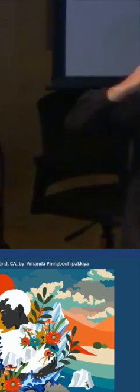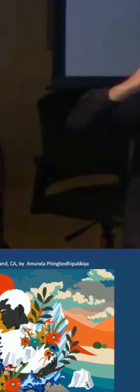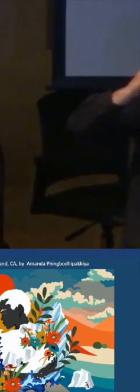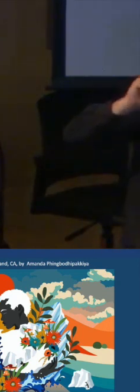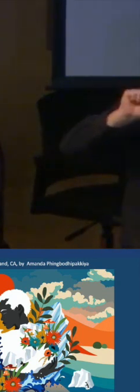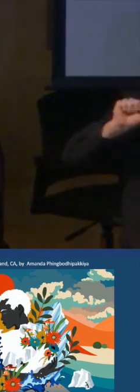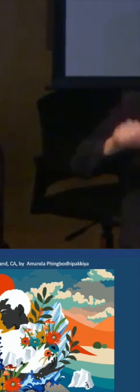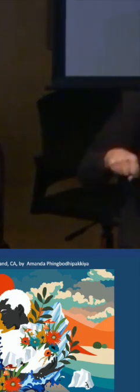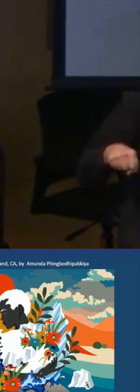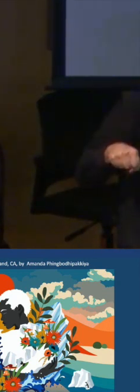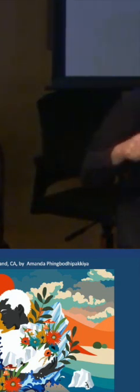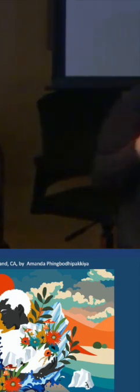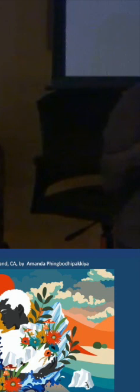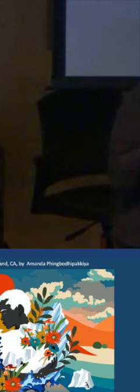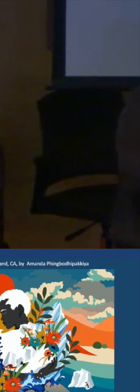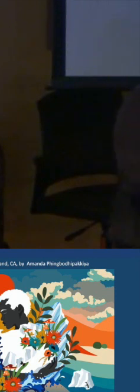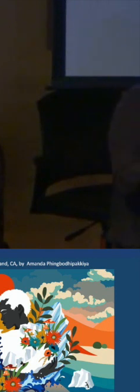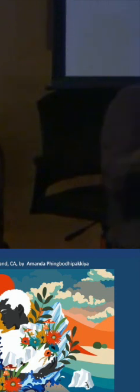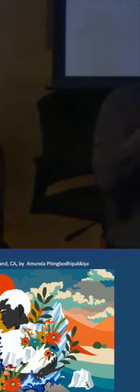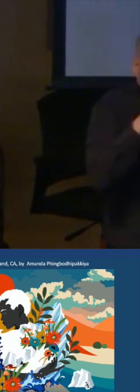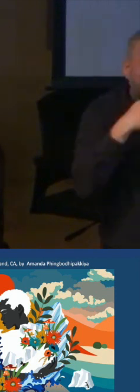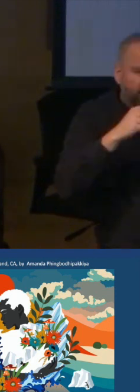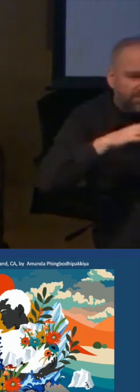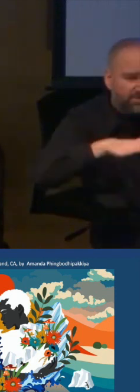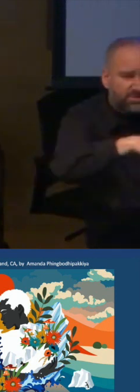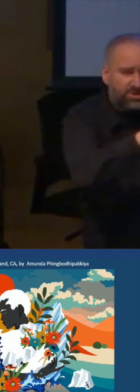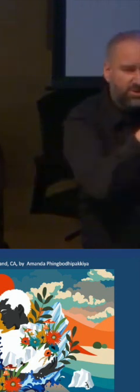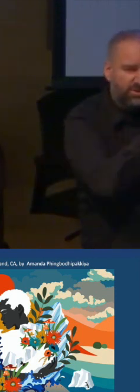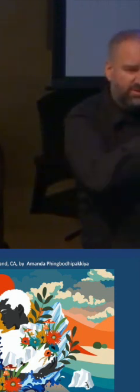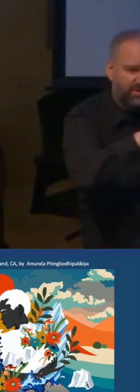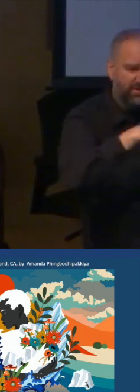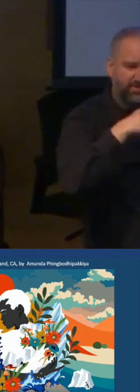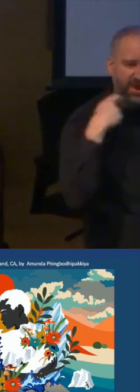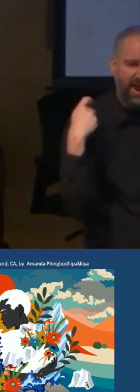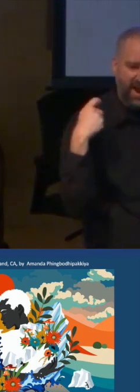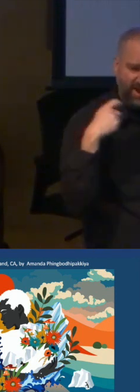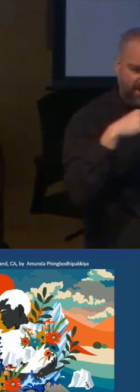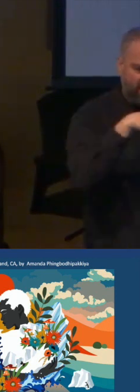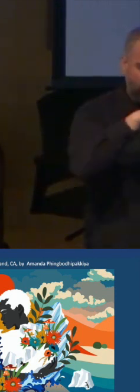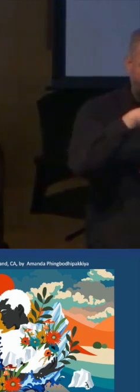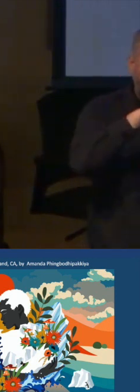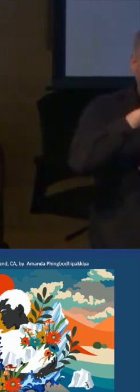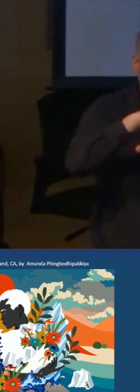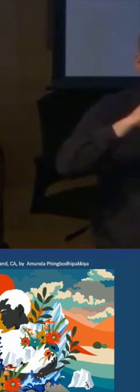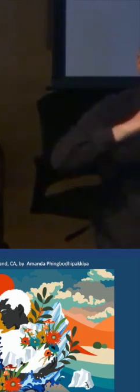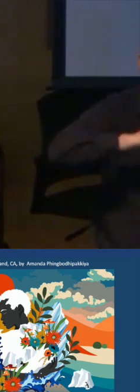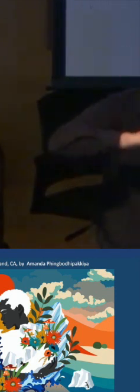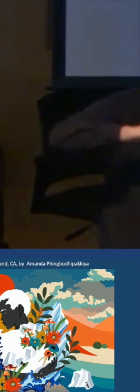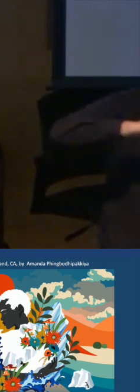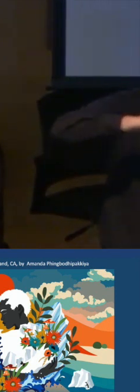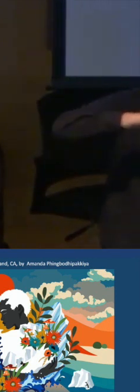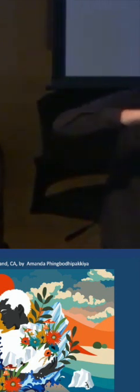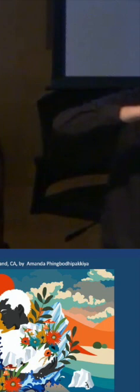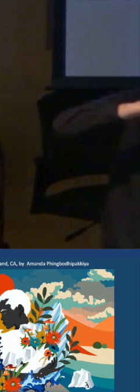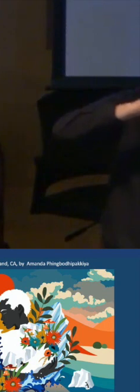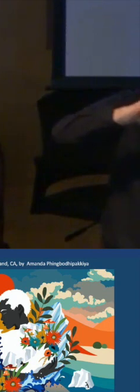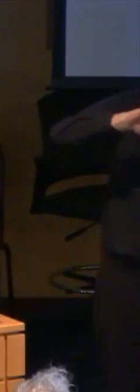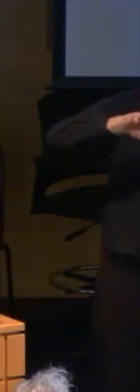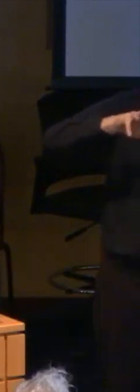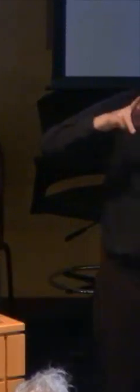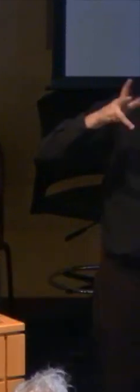and coral bleaching. As we heat our planet, a tenuous relationship is thrown into disarray.